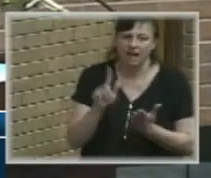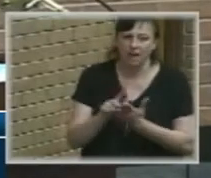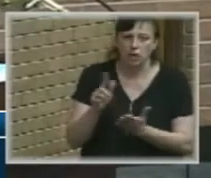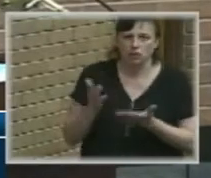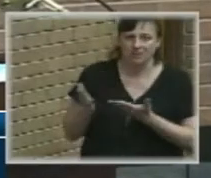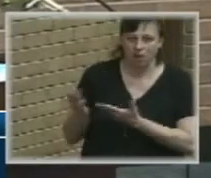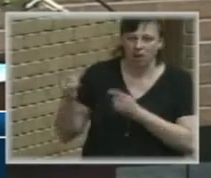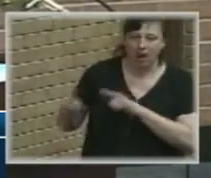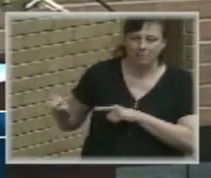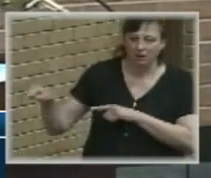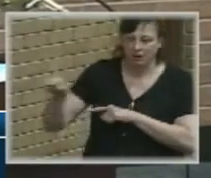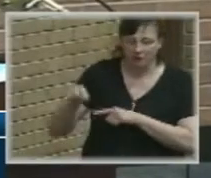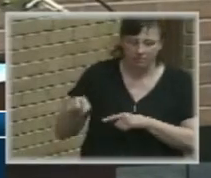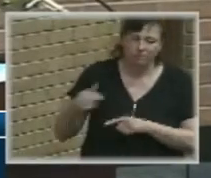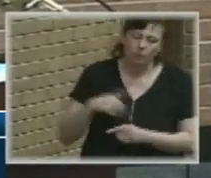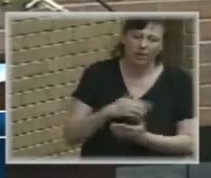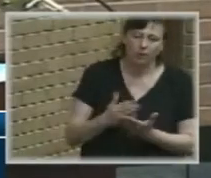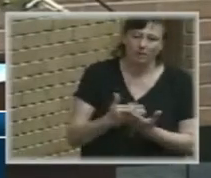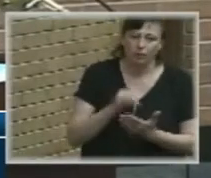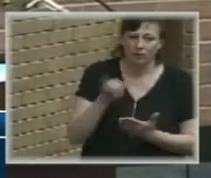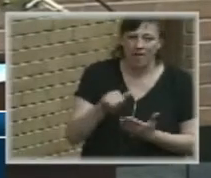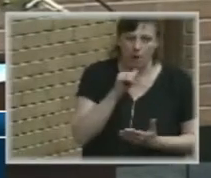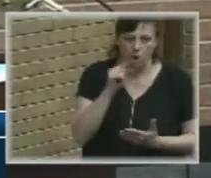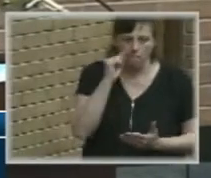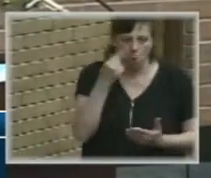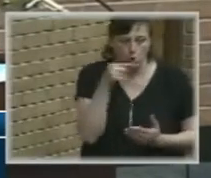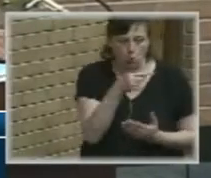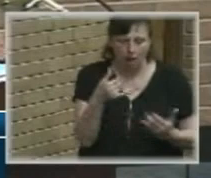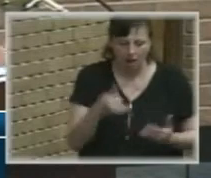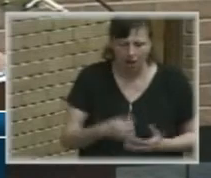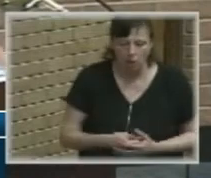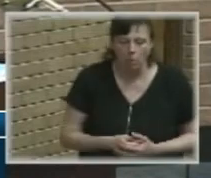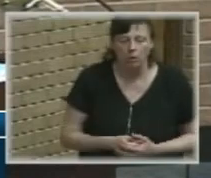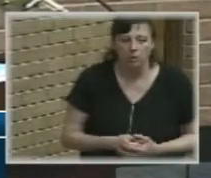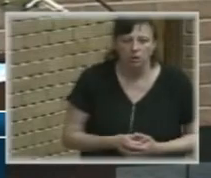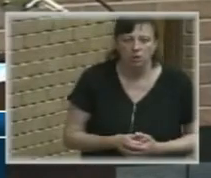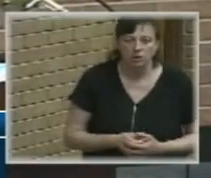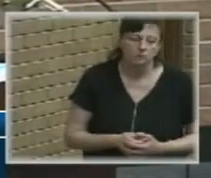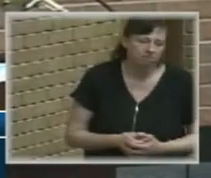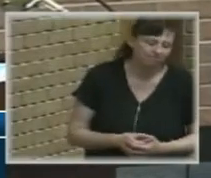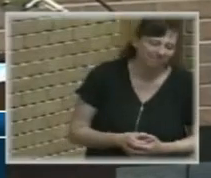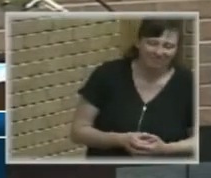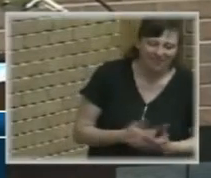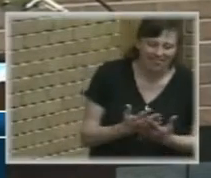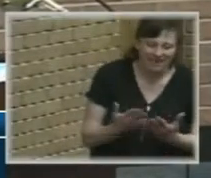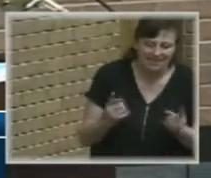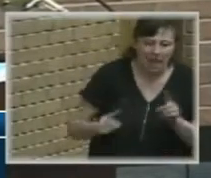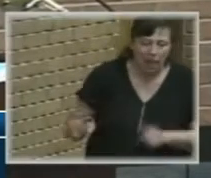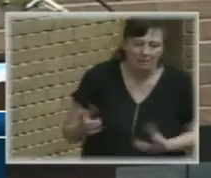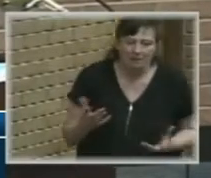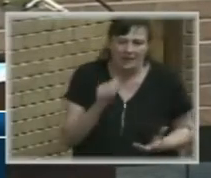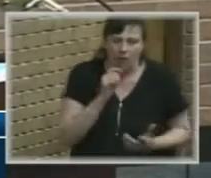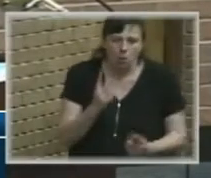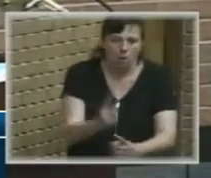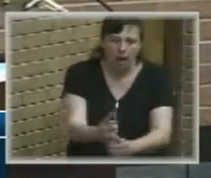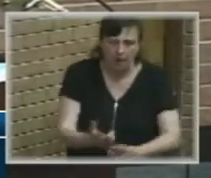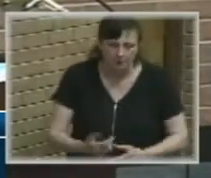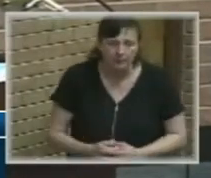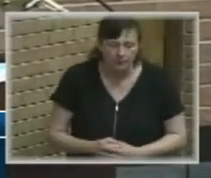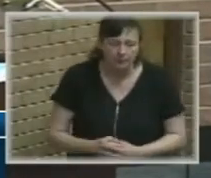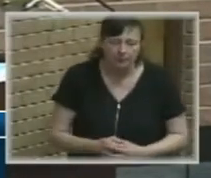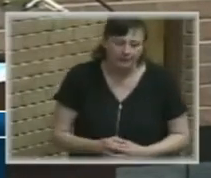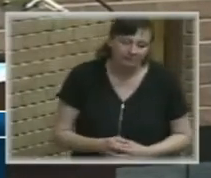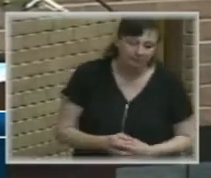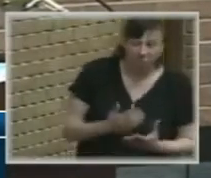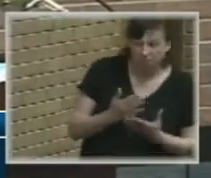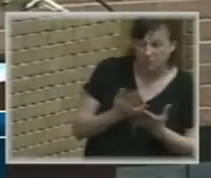could go over that. I don't want to bore you now, but there's ones that are just not. There's some that you might say, well, it's not